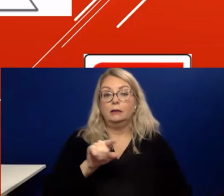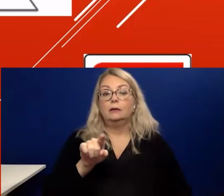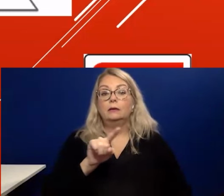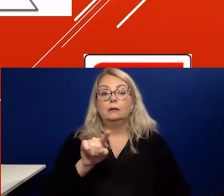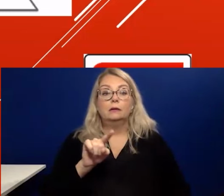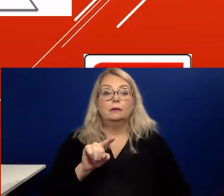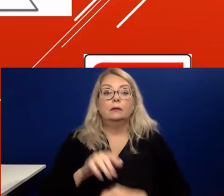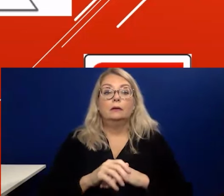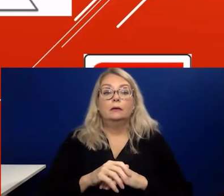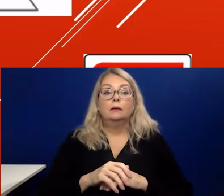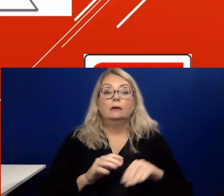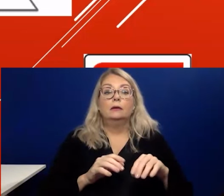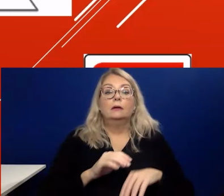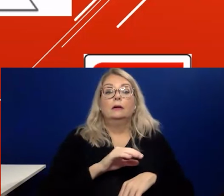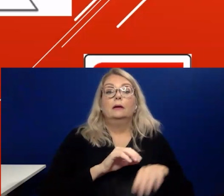Bloom's taxonomy,